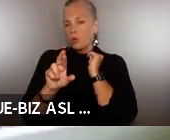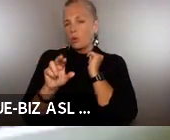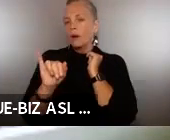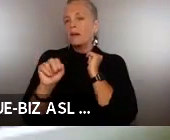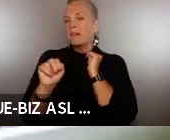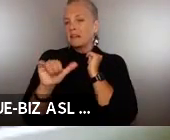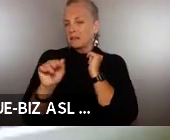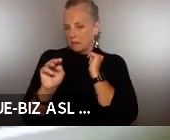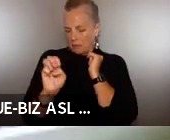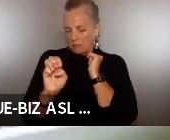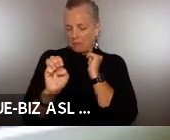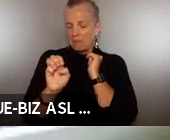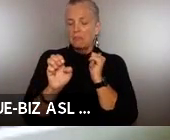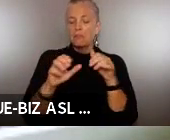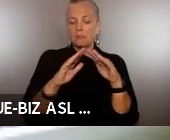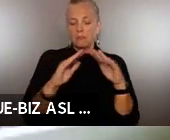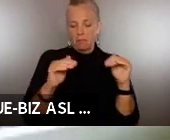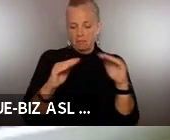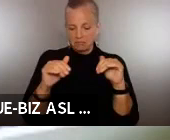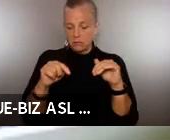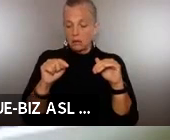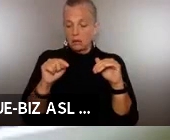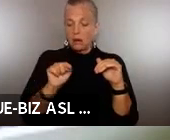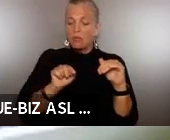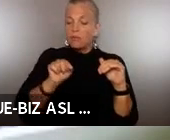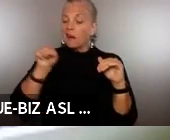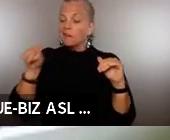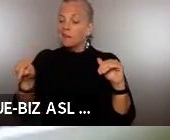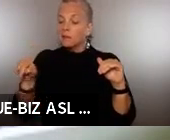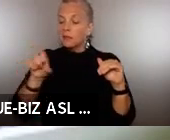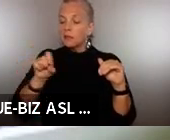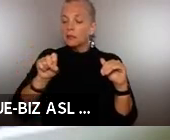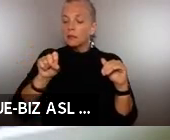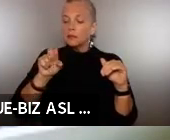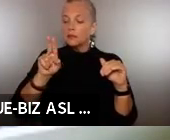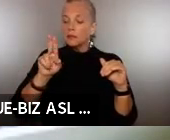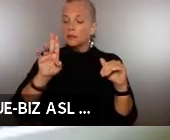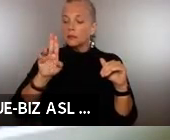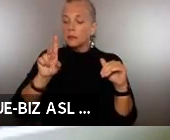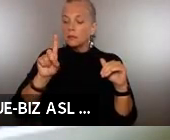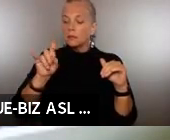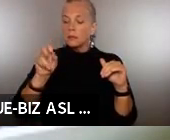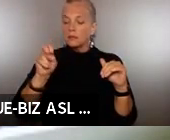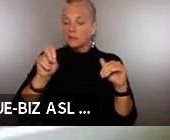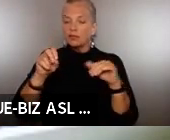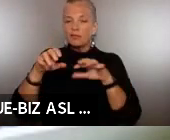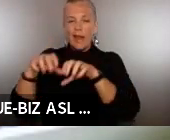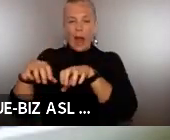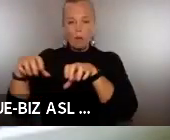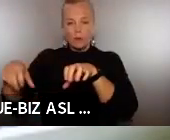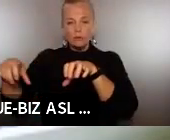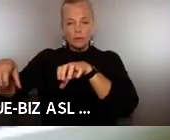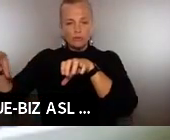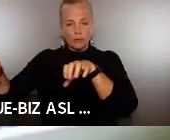was a subdivision, but most of them were lower income of some sort.